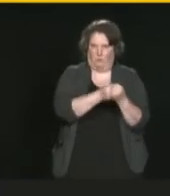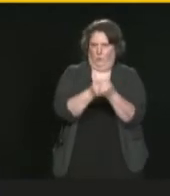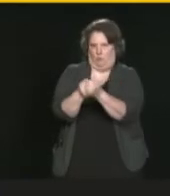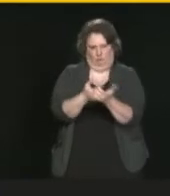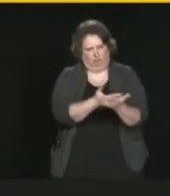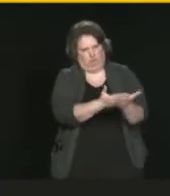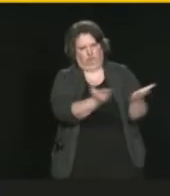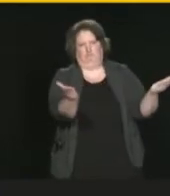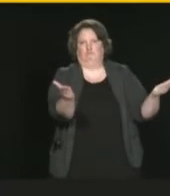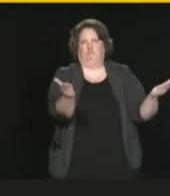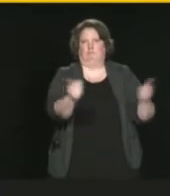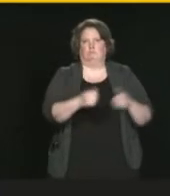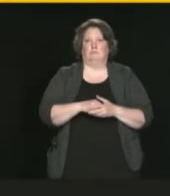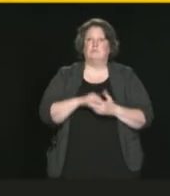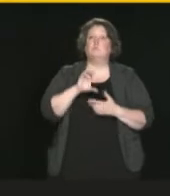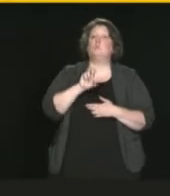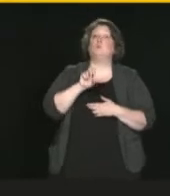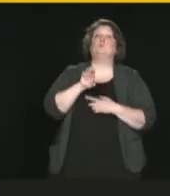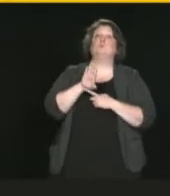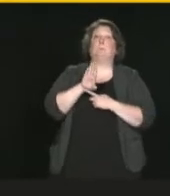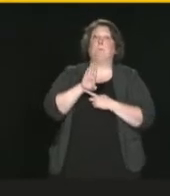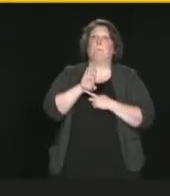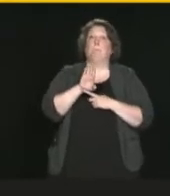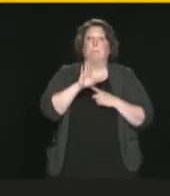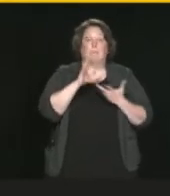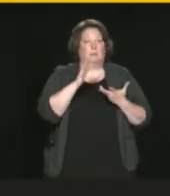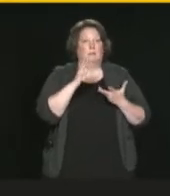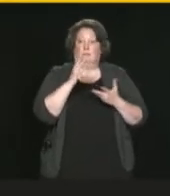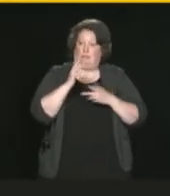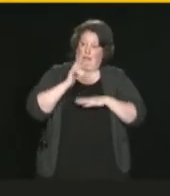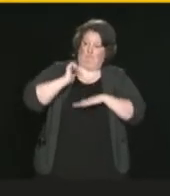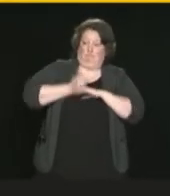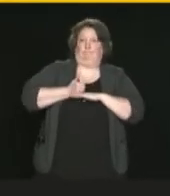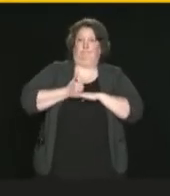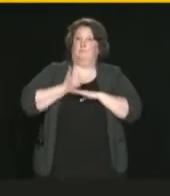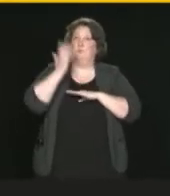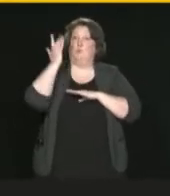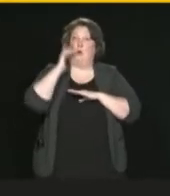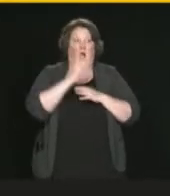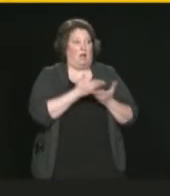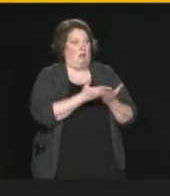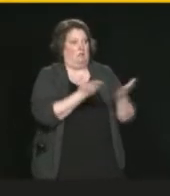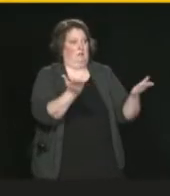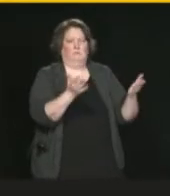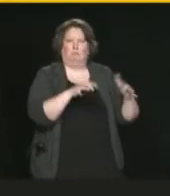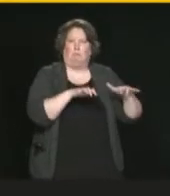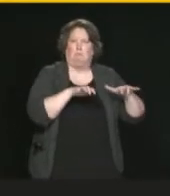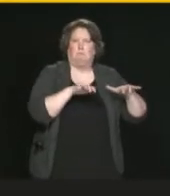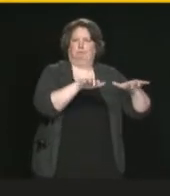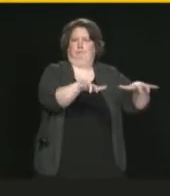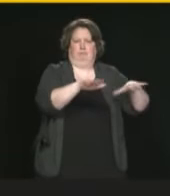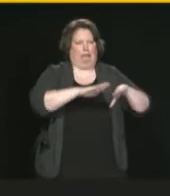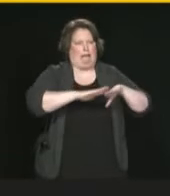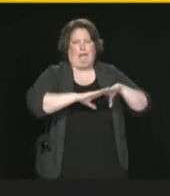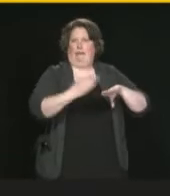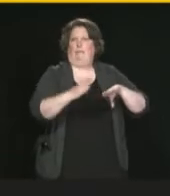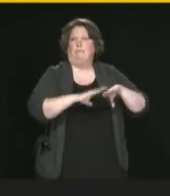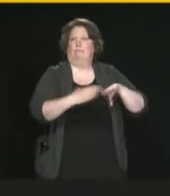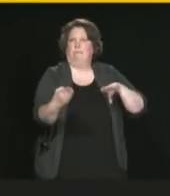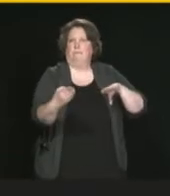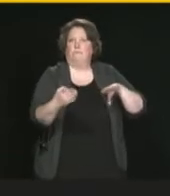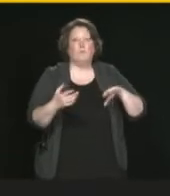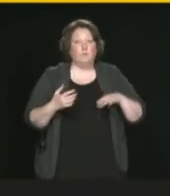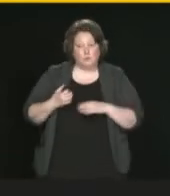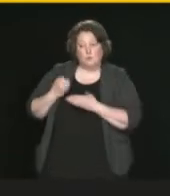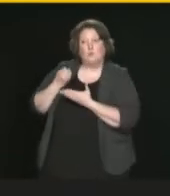them. We created the CERB to help thousands of Canadians who had lost their jobs. And even if the economy